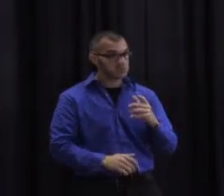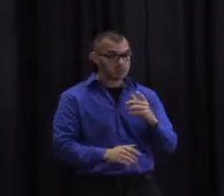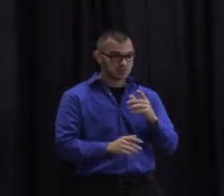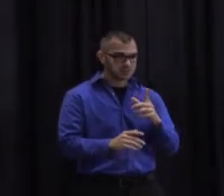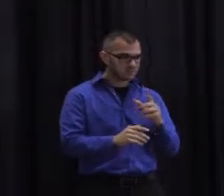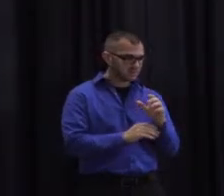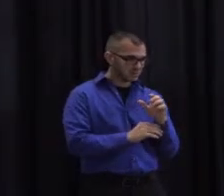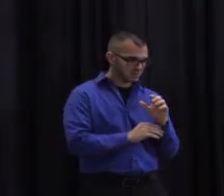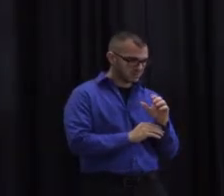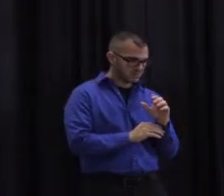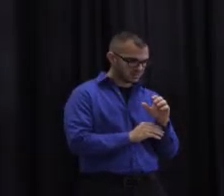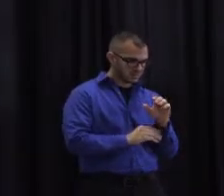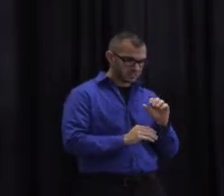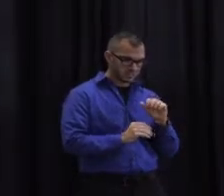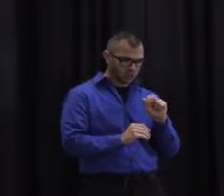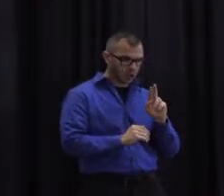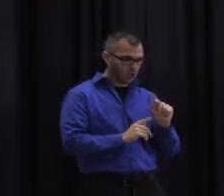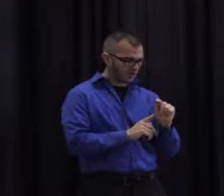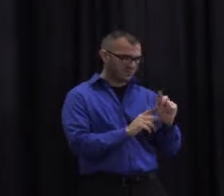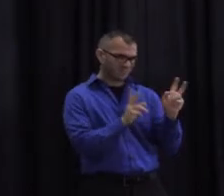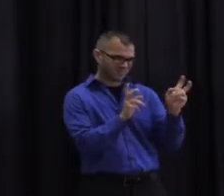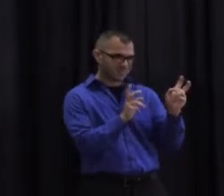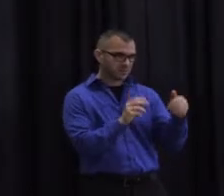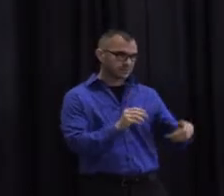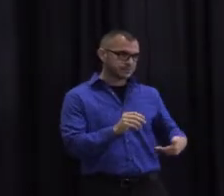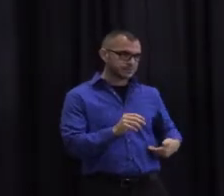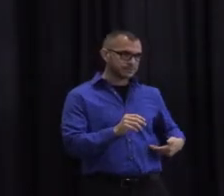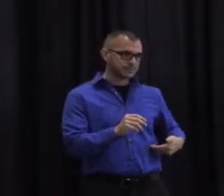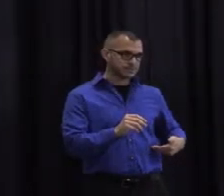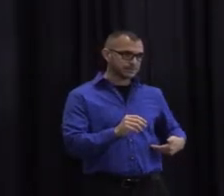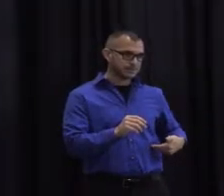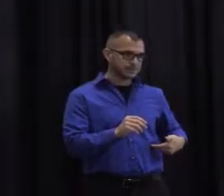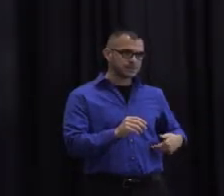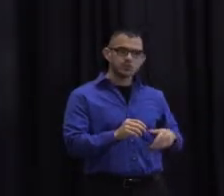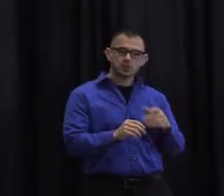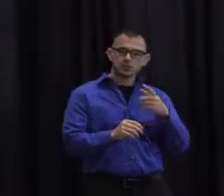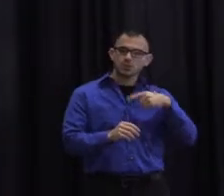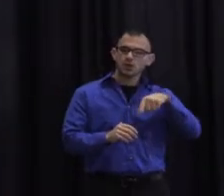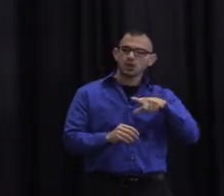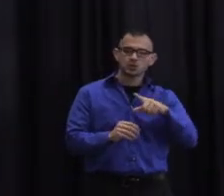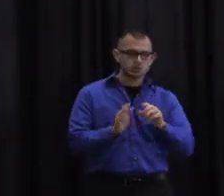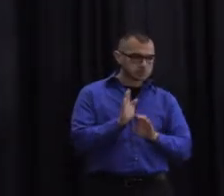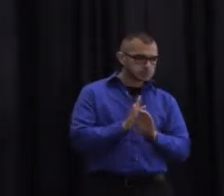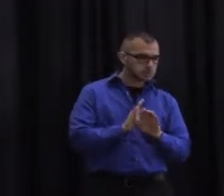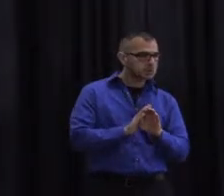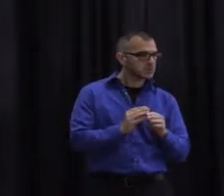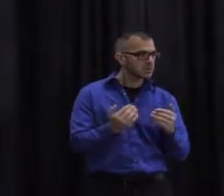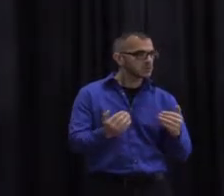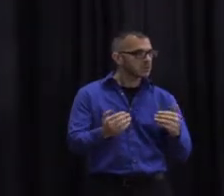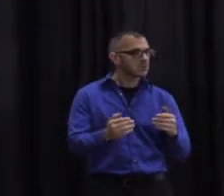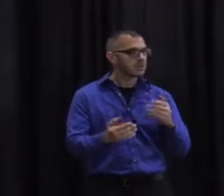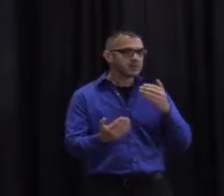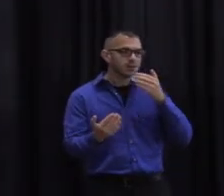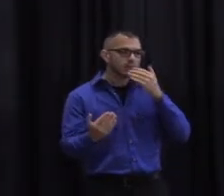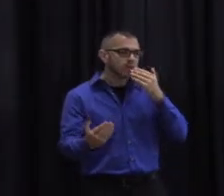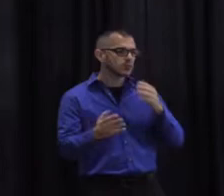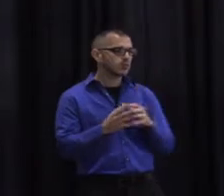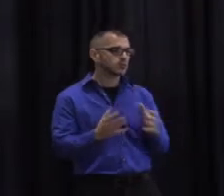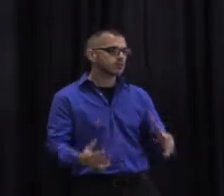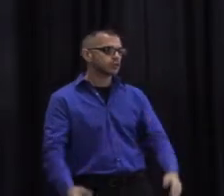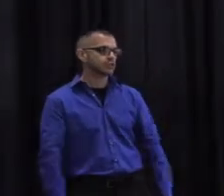art comes from within you. And let's all find and nurture that art. Thank you very